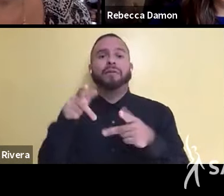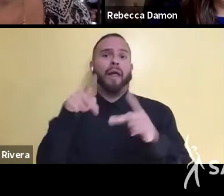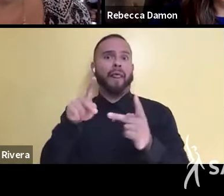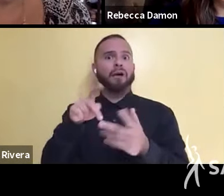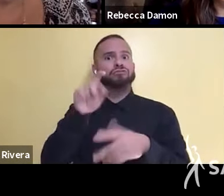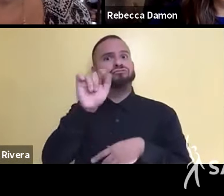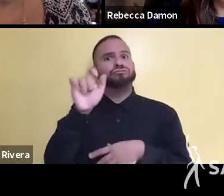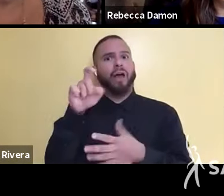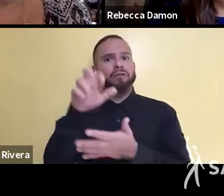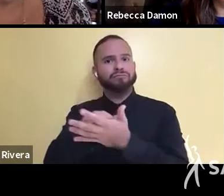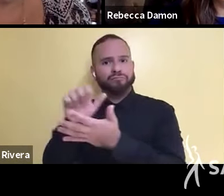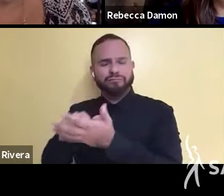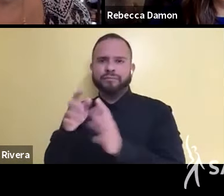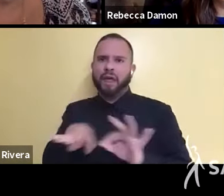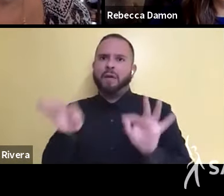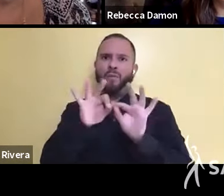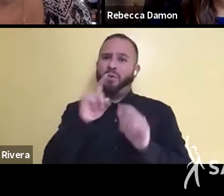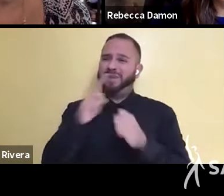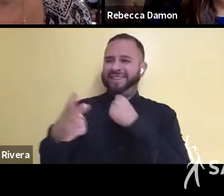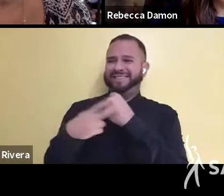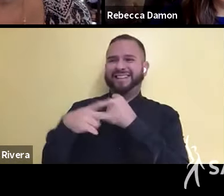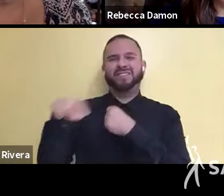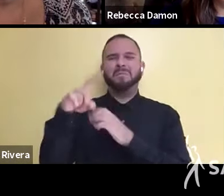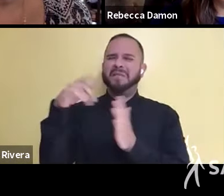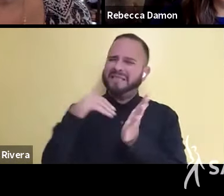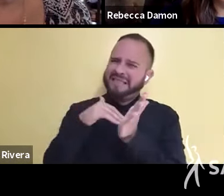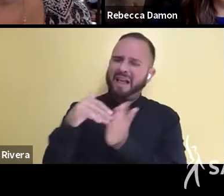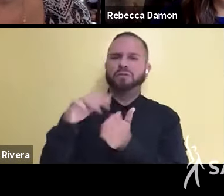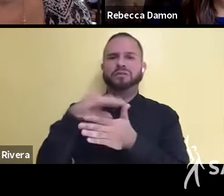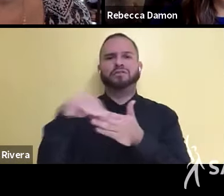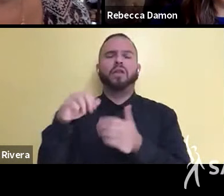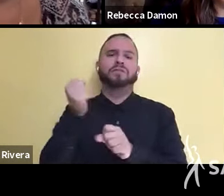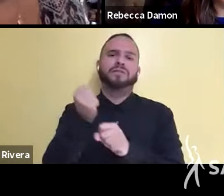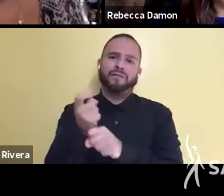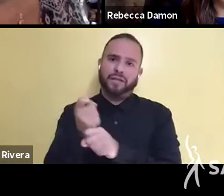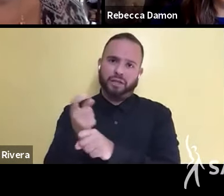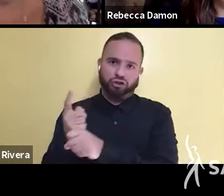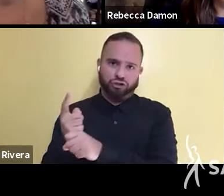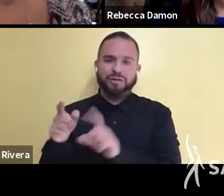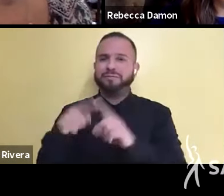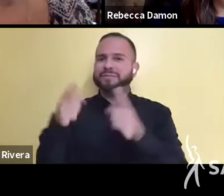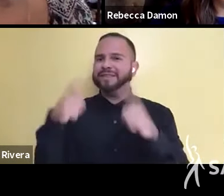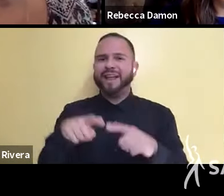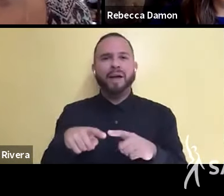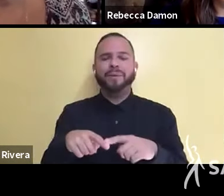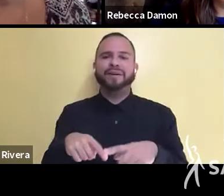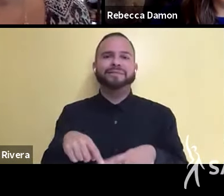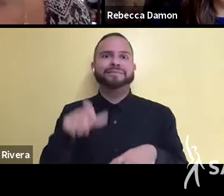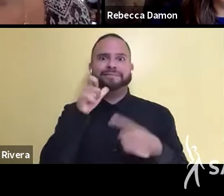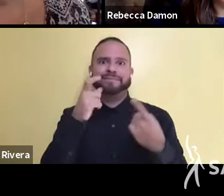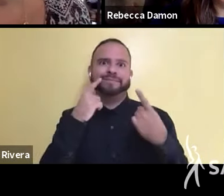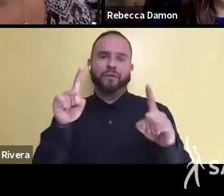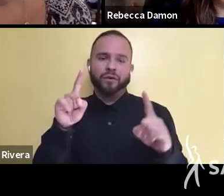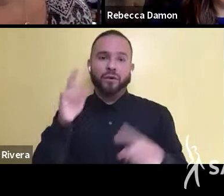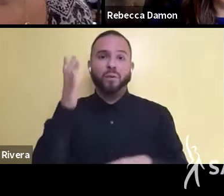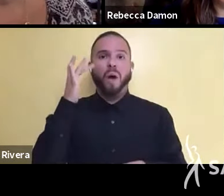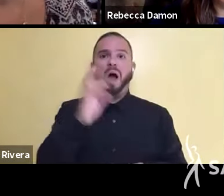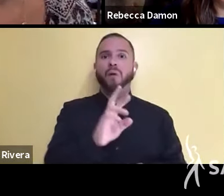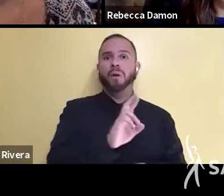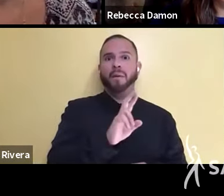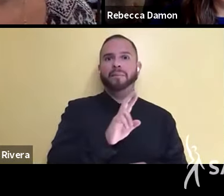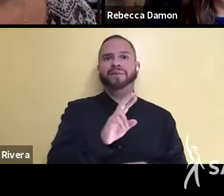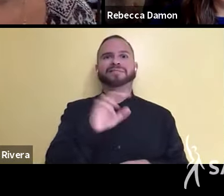artists, saving them thousands of dollars each year. But it was made ineffective when Republicans enacted their tax